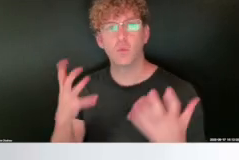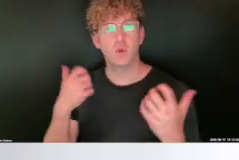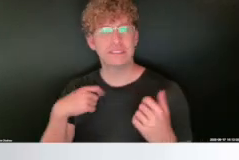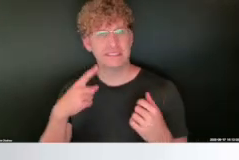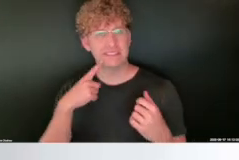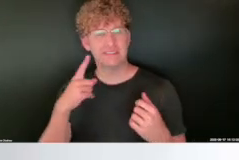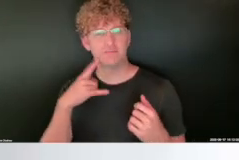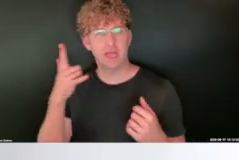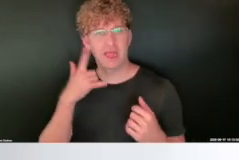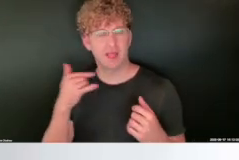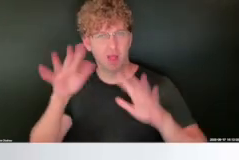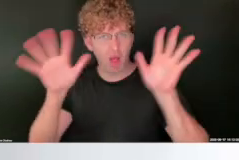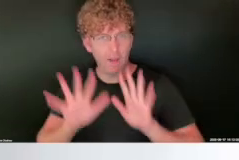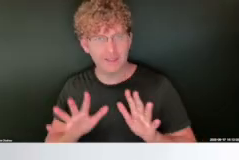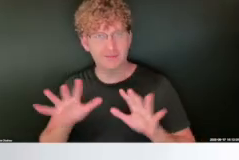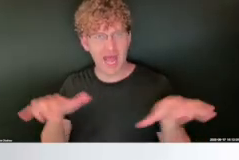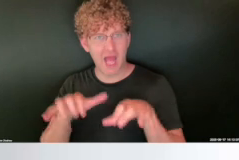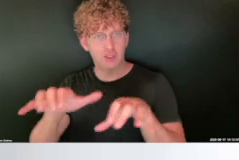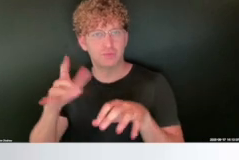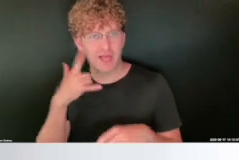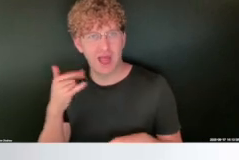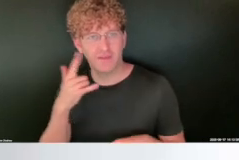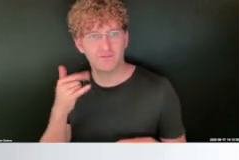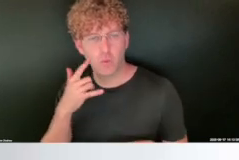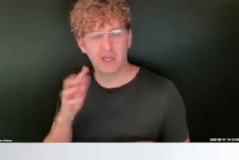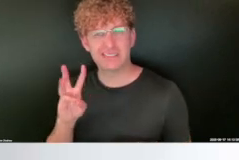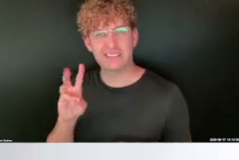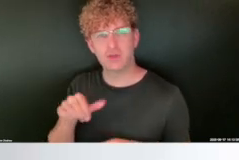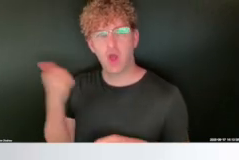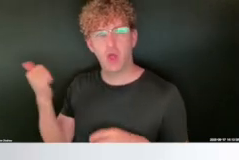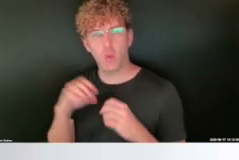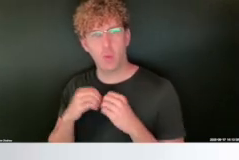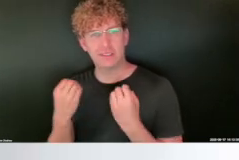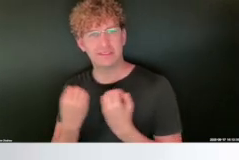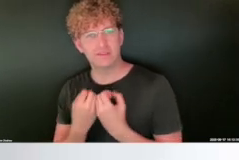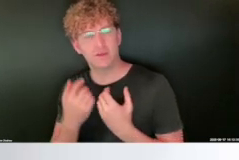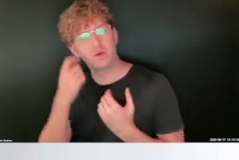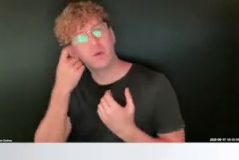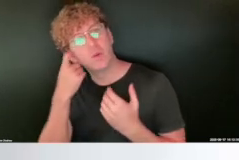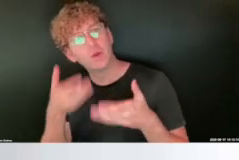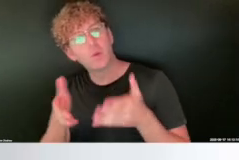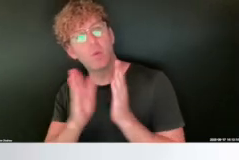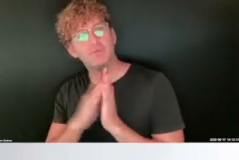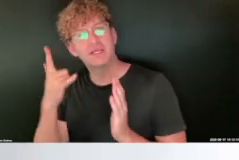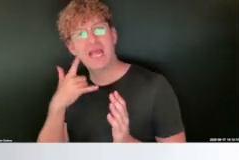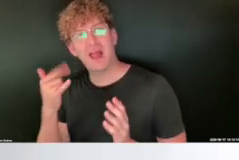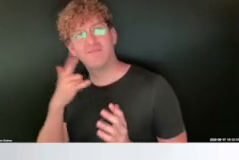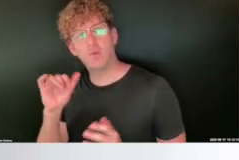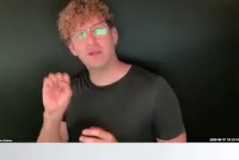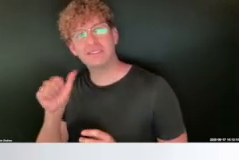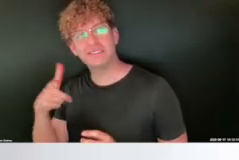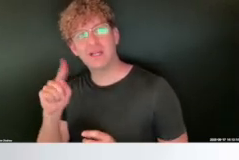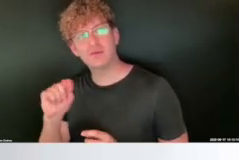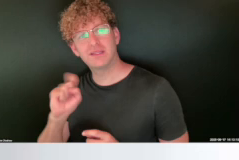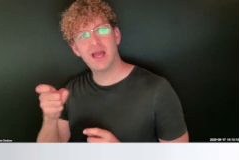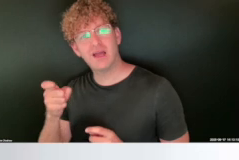Action California, along with 6 other organizations, requested a California sales tax holiday for next year via the Senate and Assembly